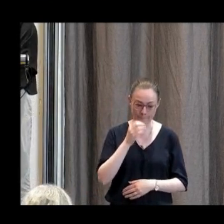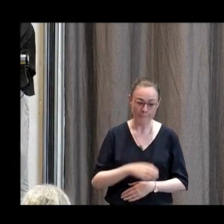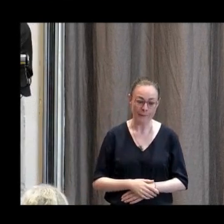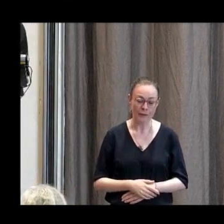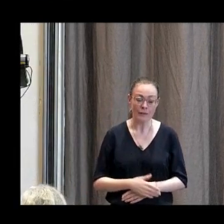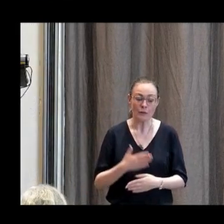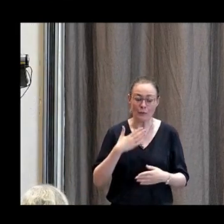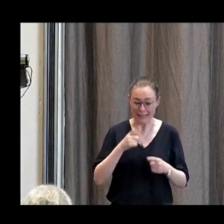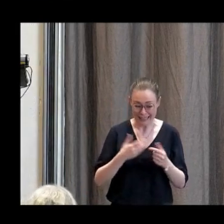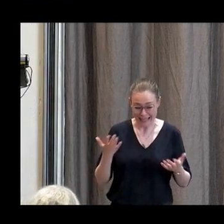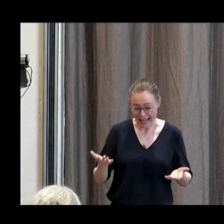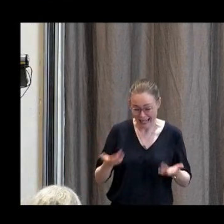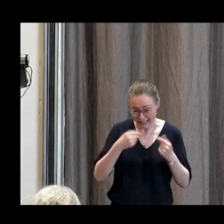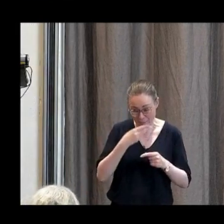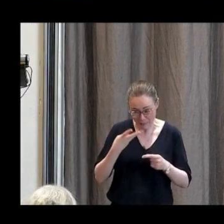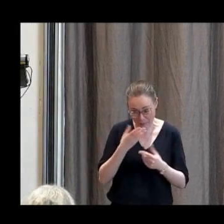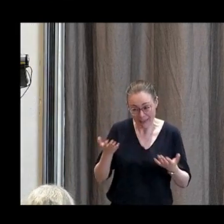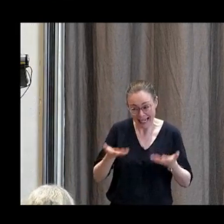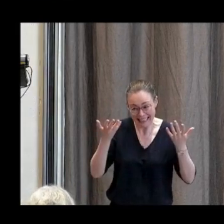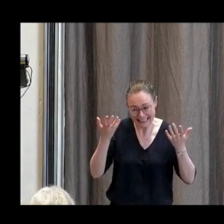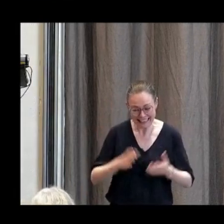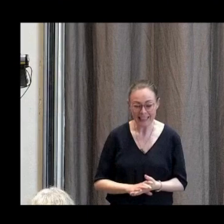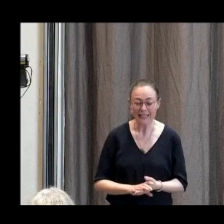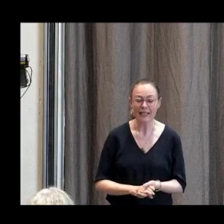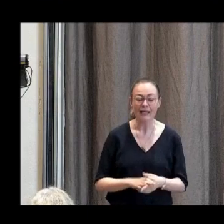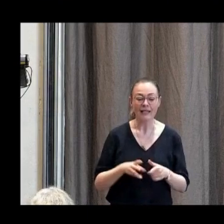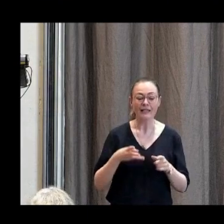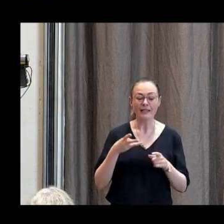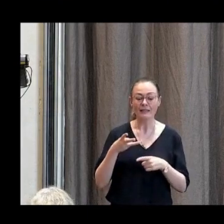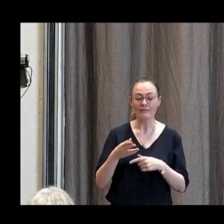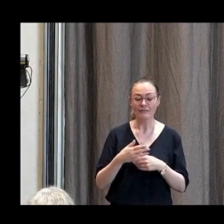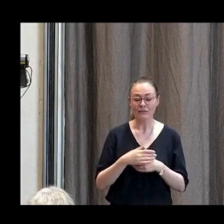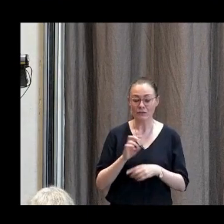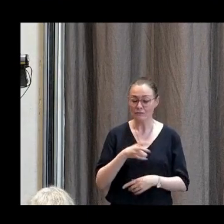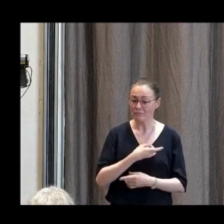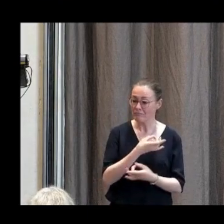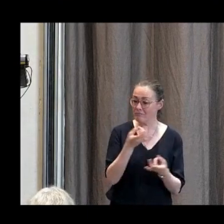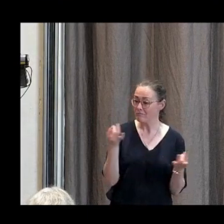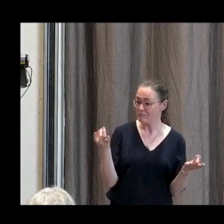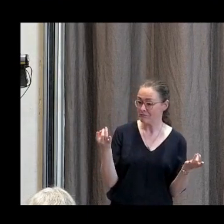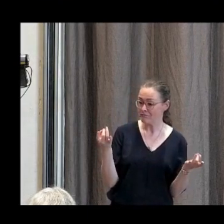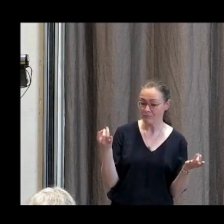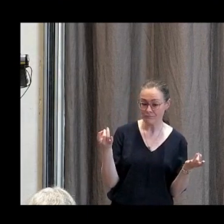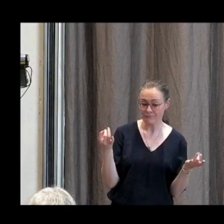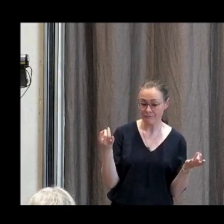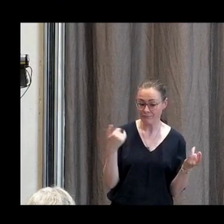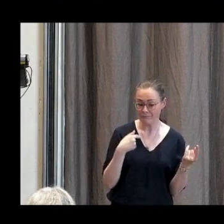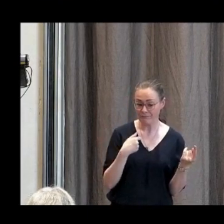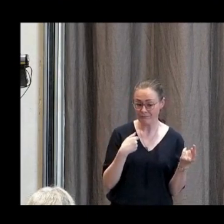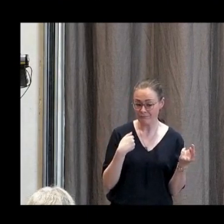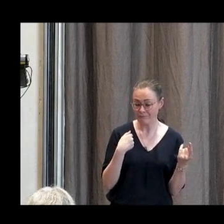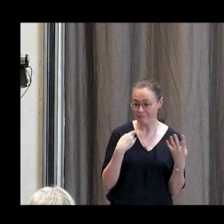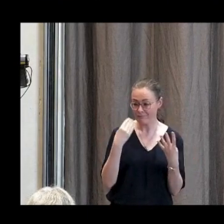to keep it light, as I promised, I'm just going to put forward a question. So what